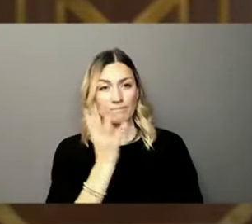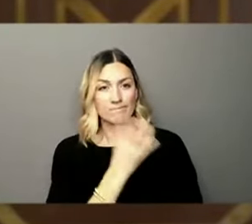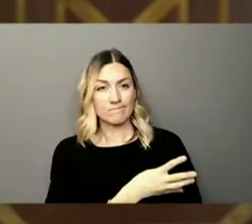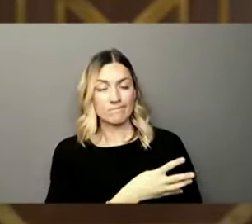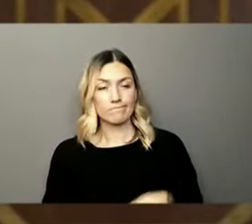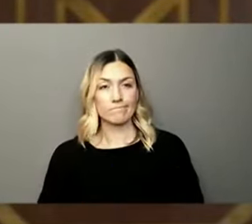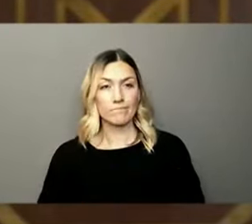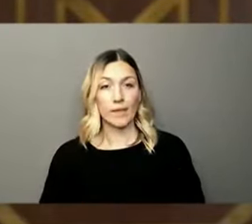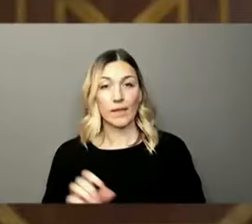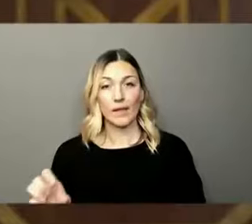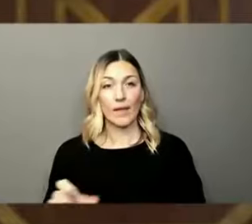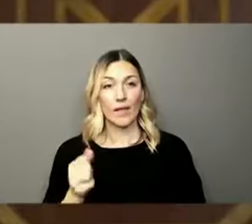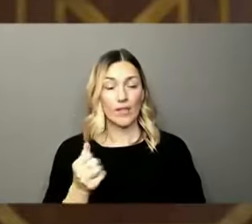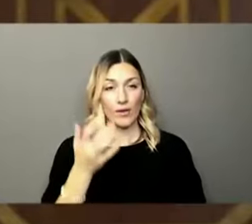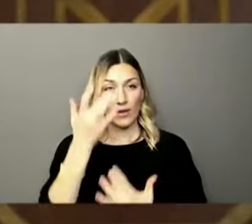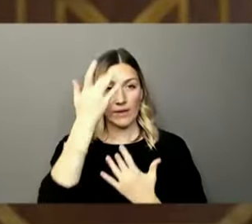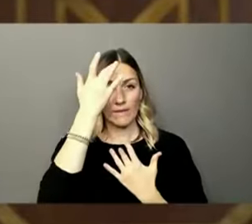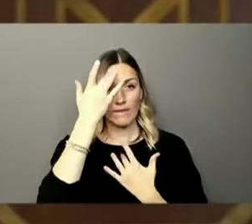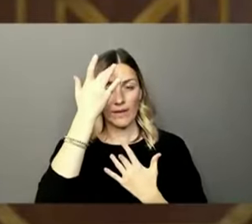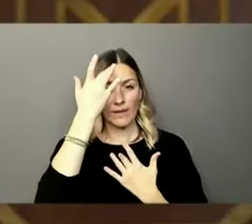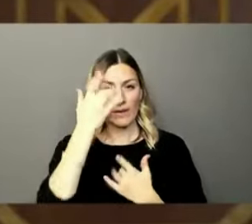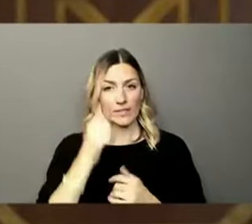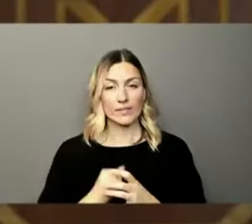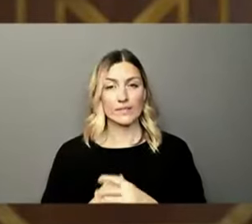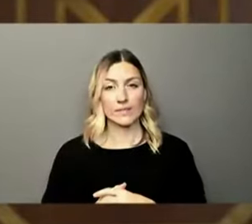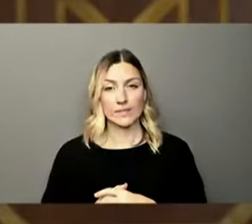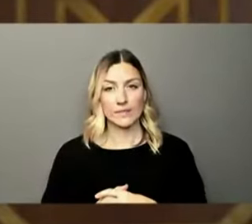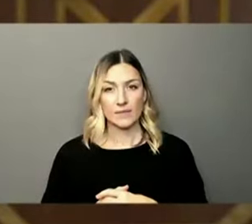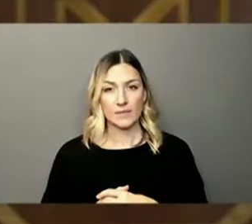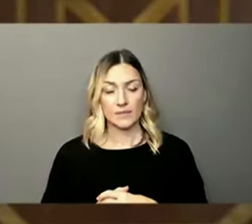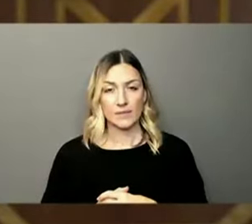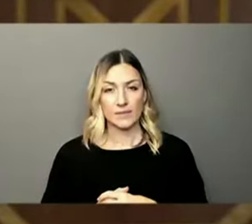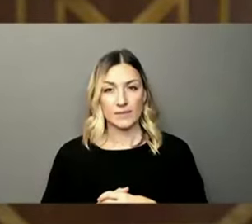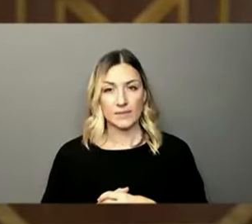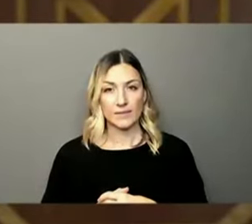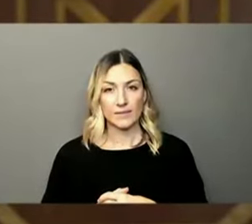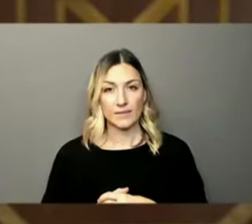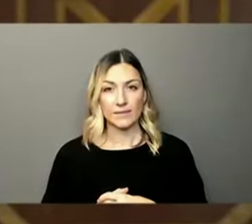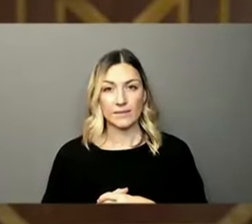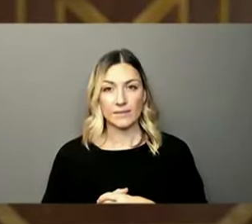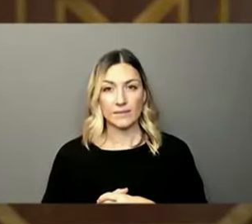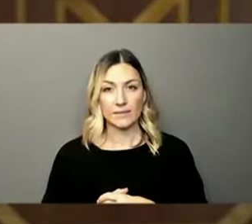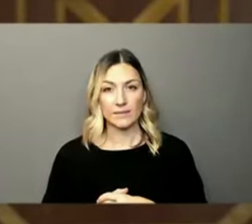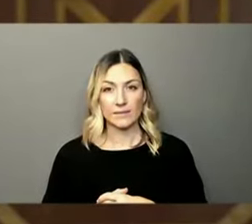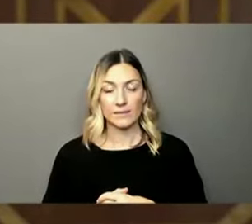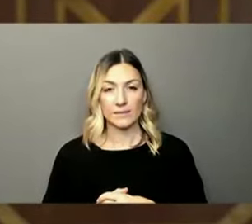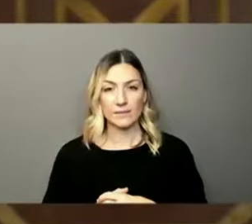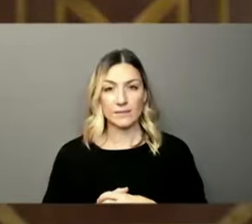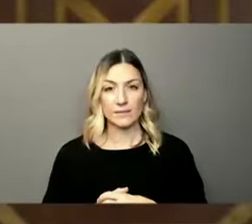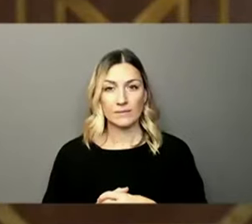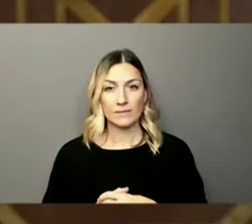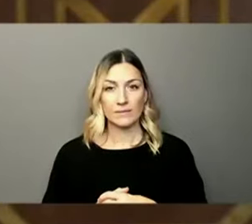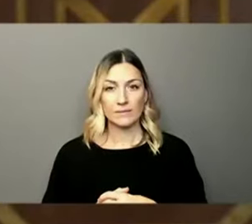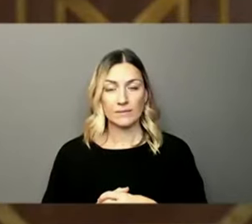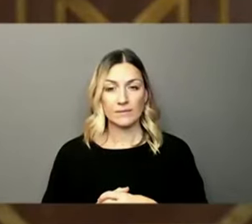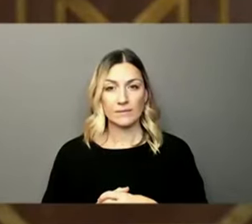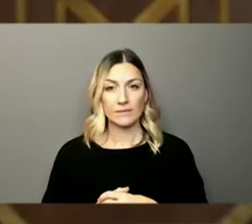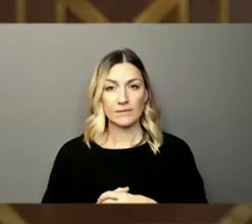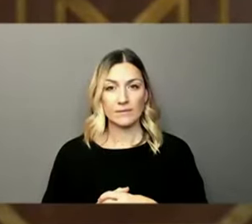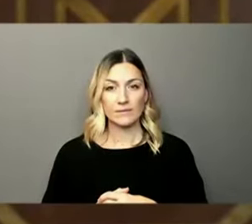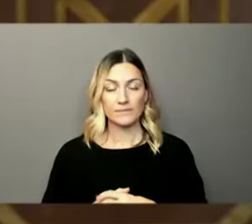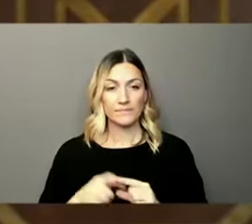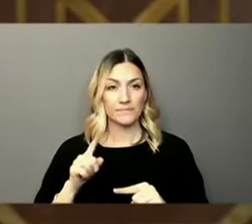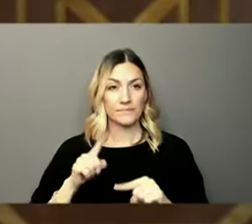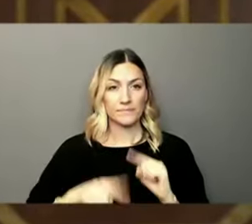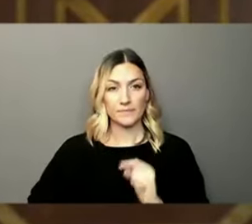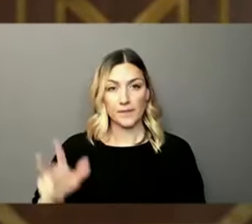Epstein-Barr virus can also produce chronic fatigue. EBV can cause multiple sclerosis. Chronic fatigue syndrome, or